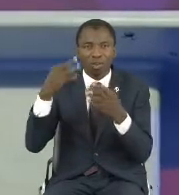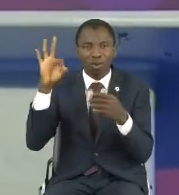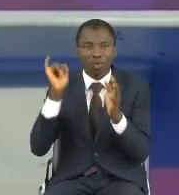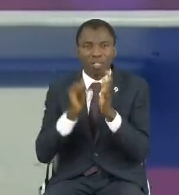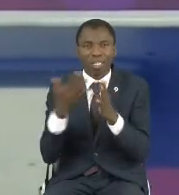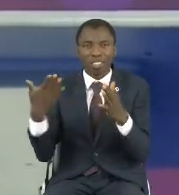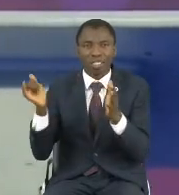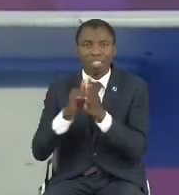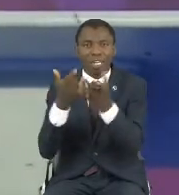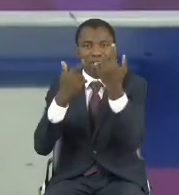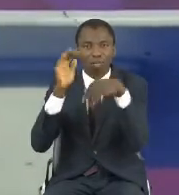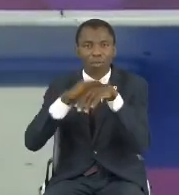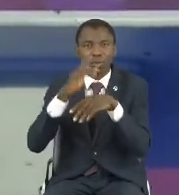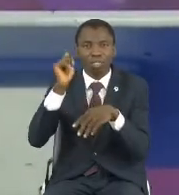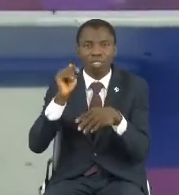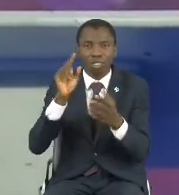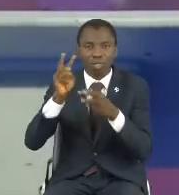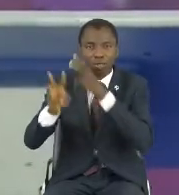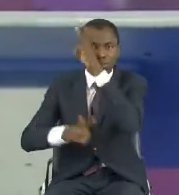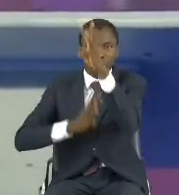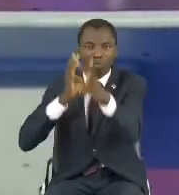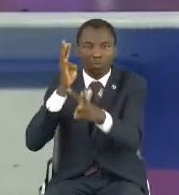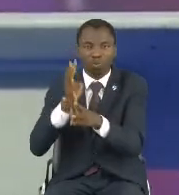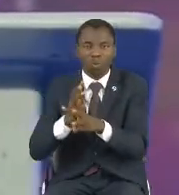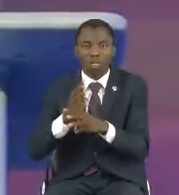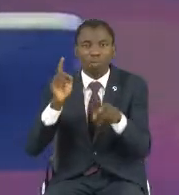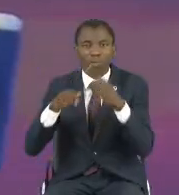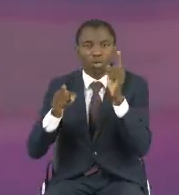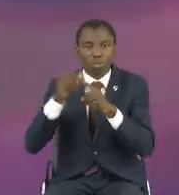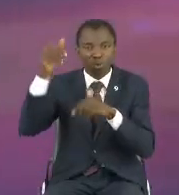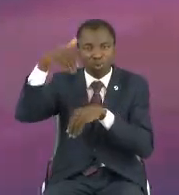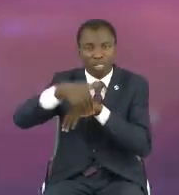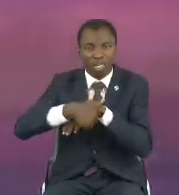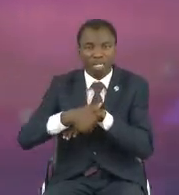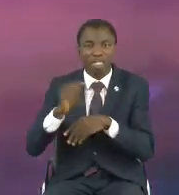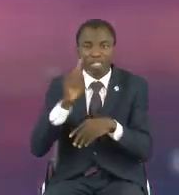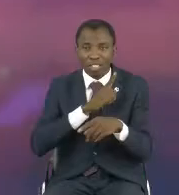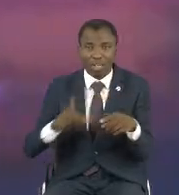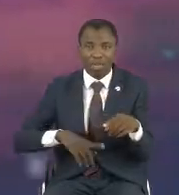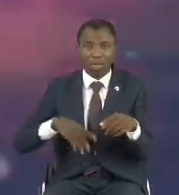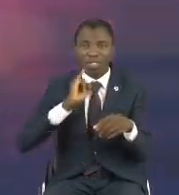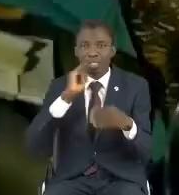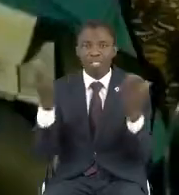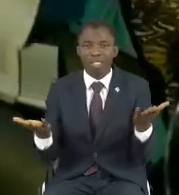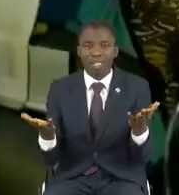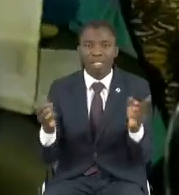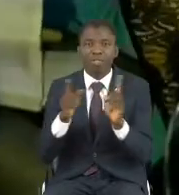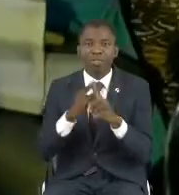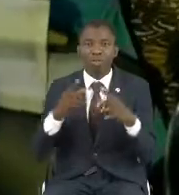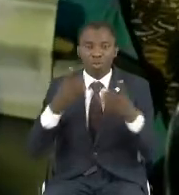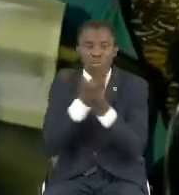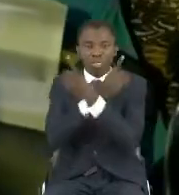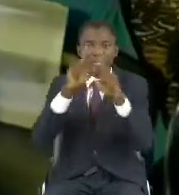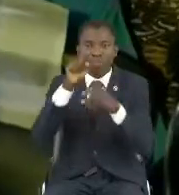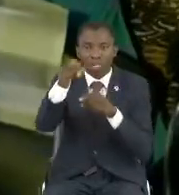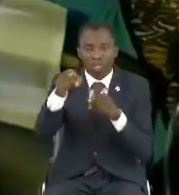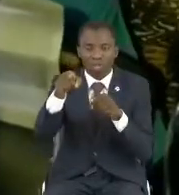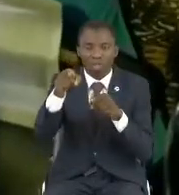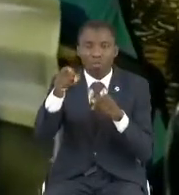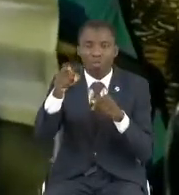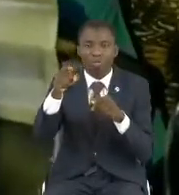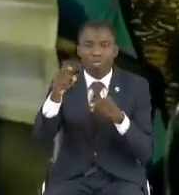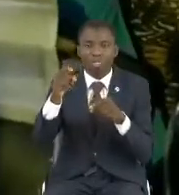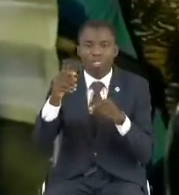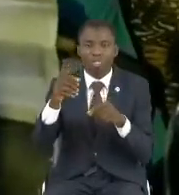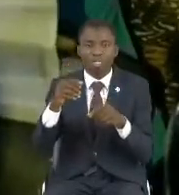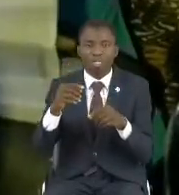the world. But tonight, the Lord is here to deliver you. It's like